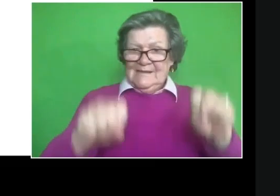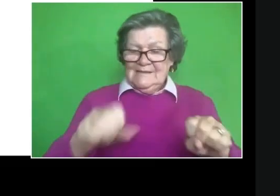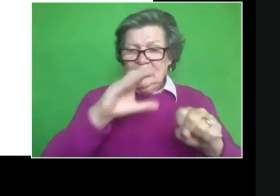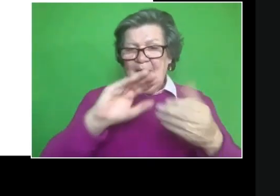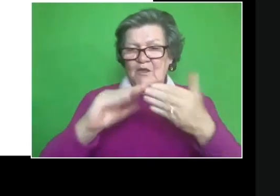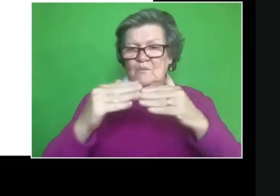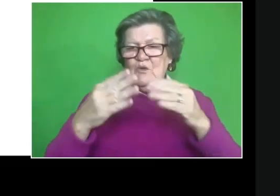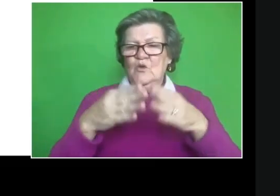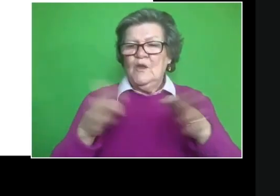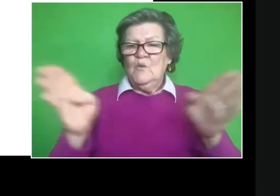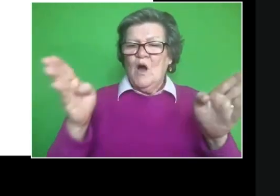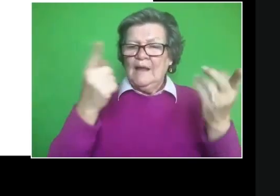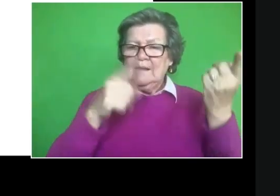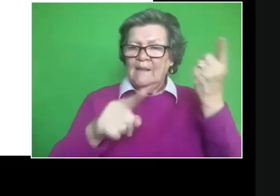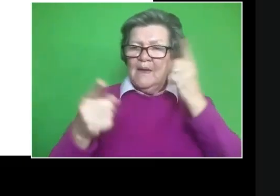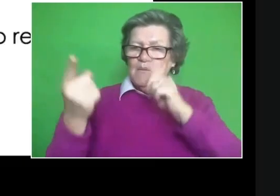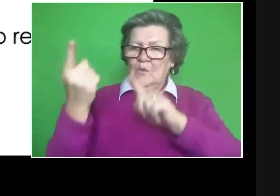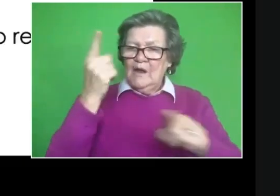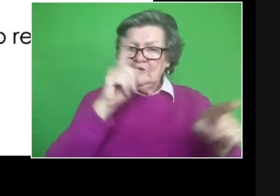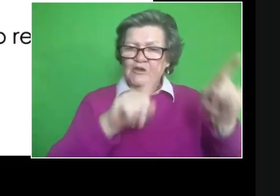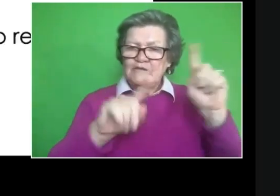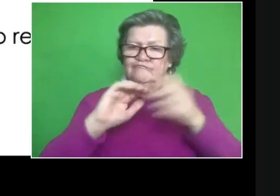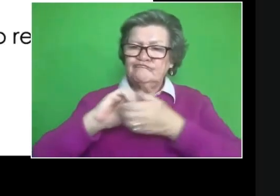So everybody's working together and on deck.